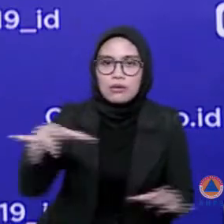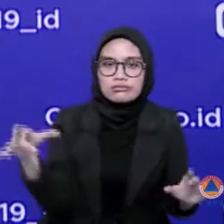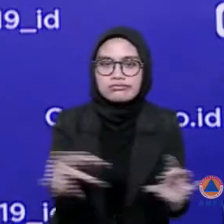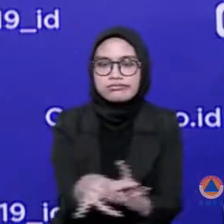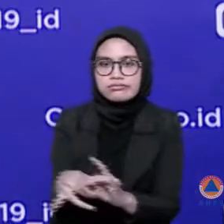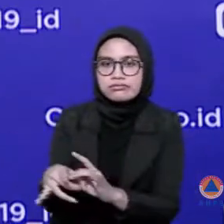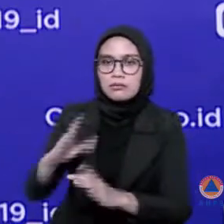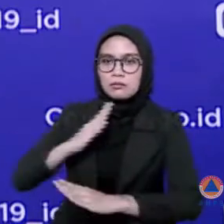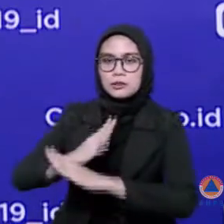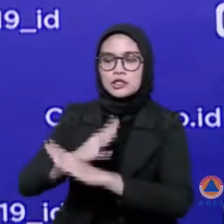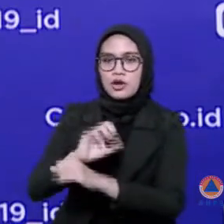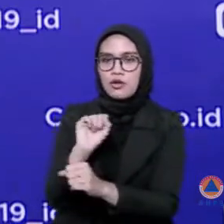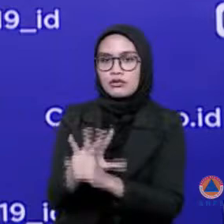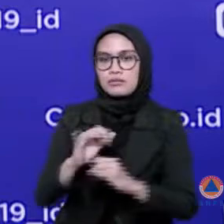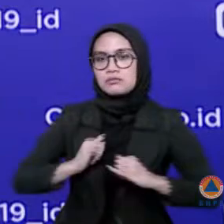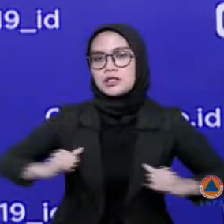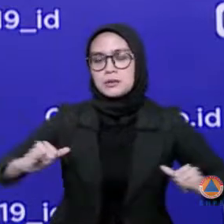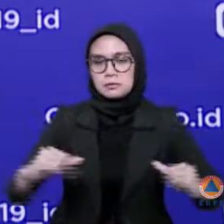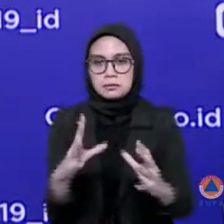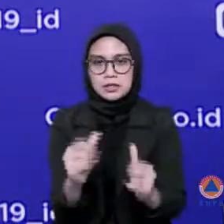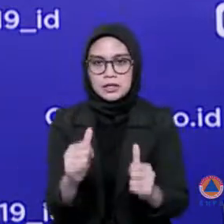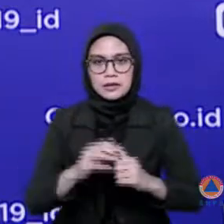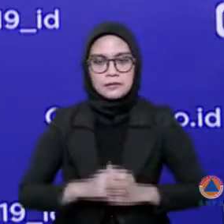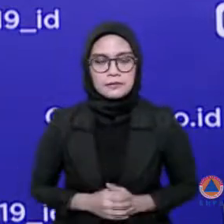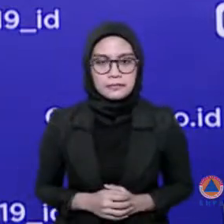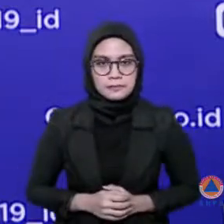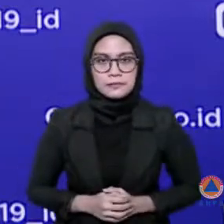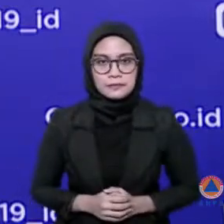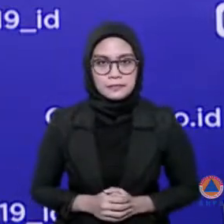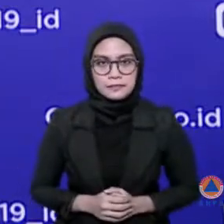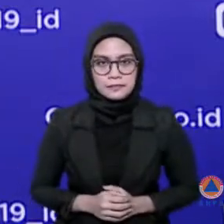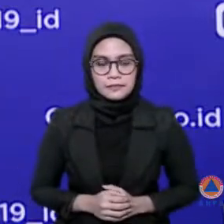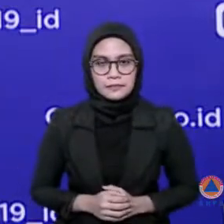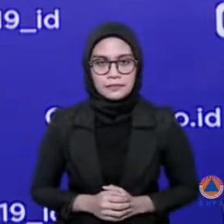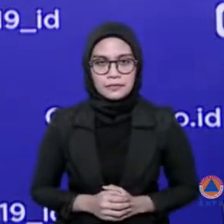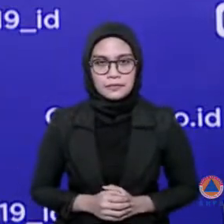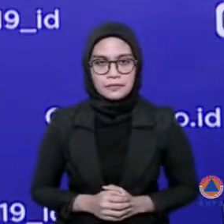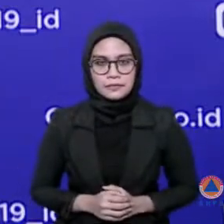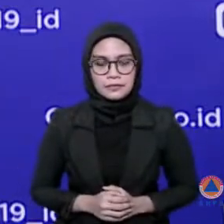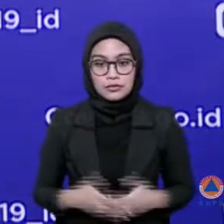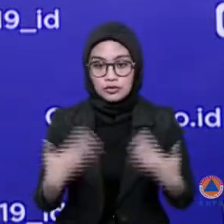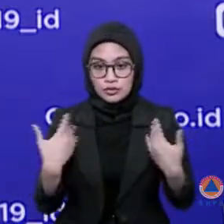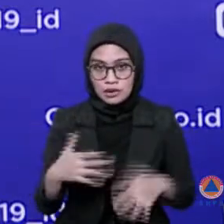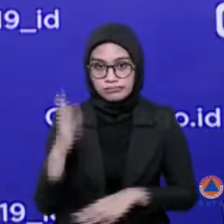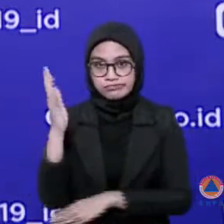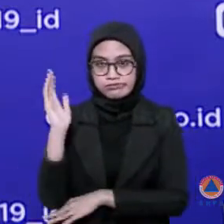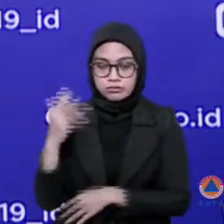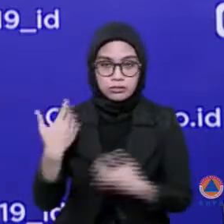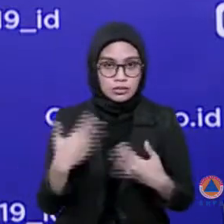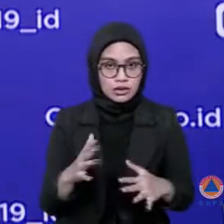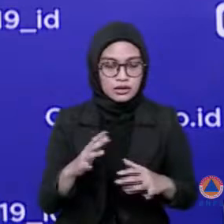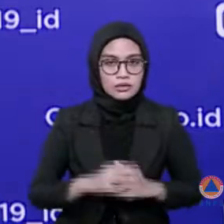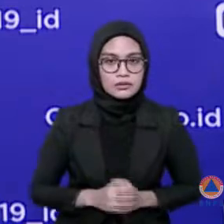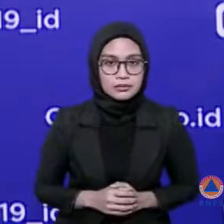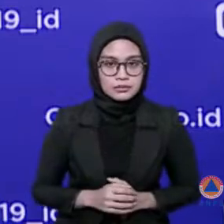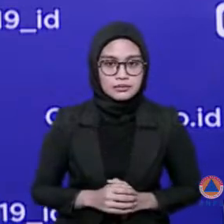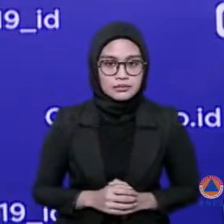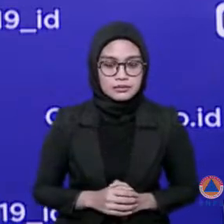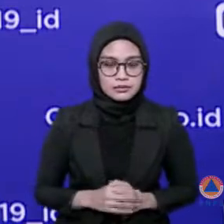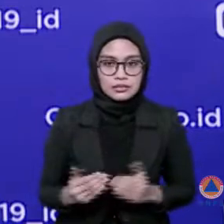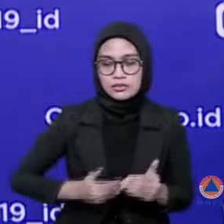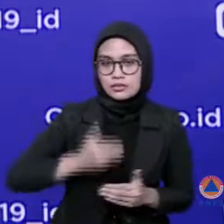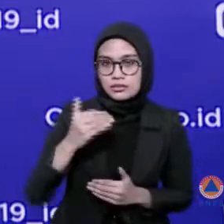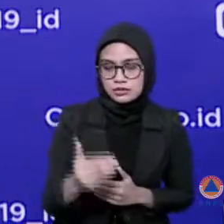pandemic, and hopefully as soon as possible. With this, I end my presentations, and we